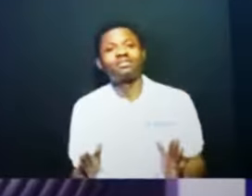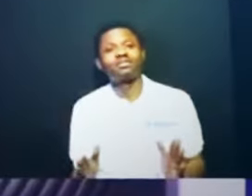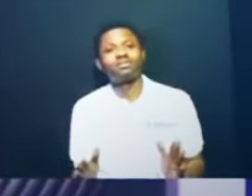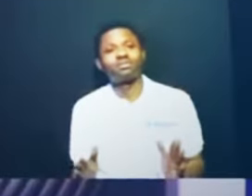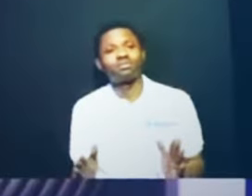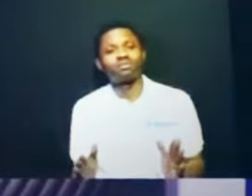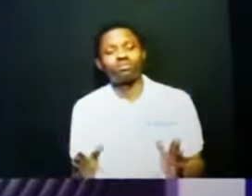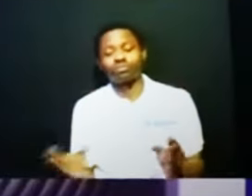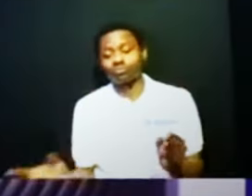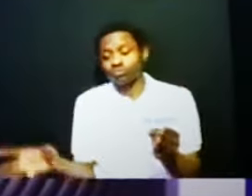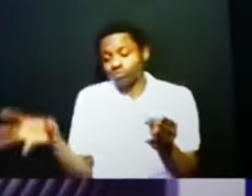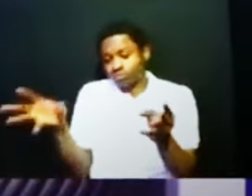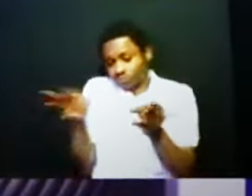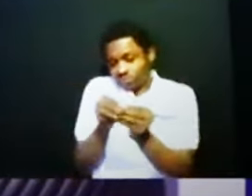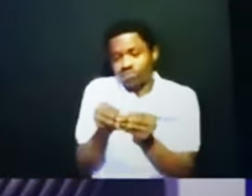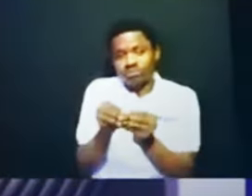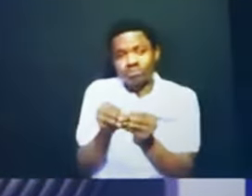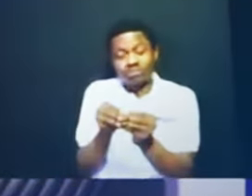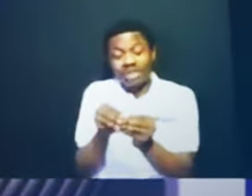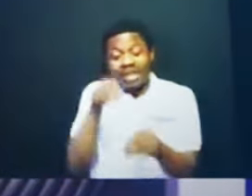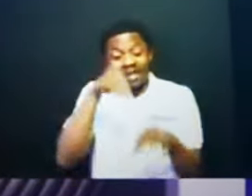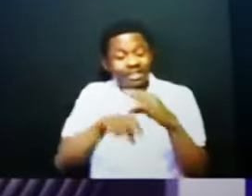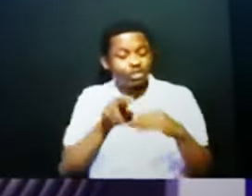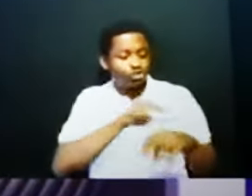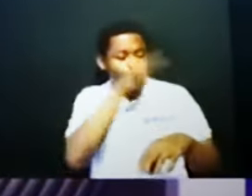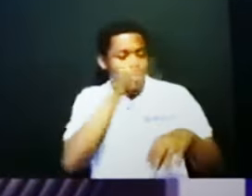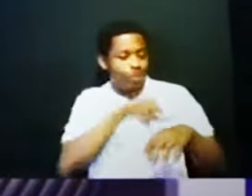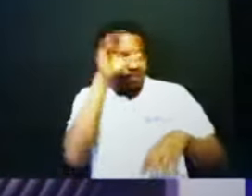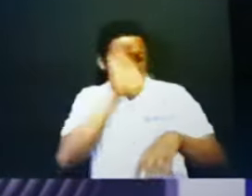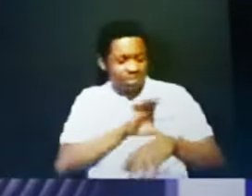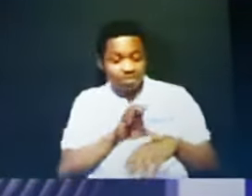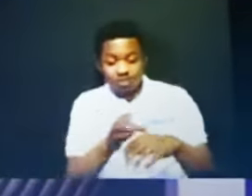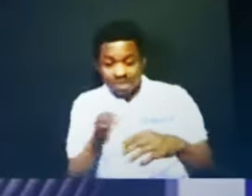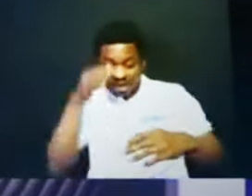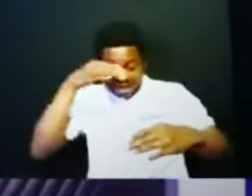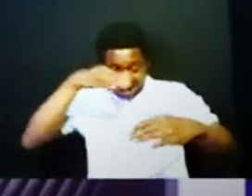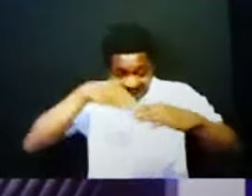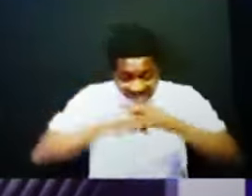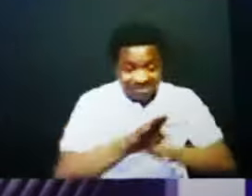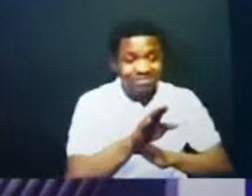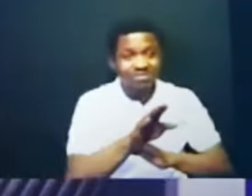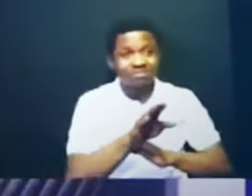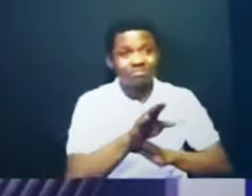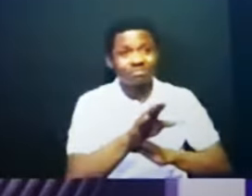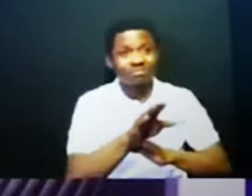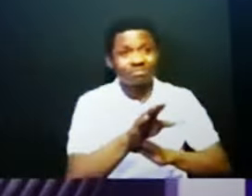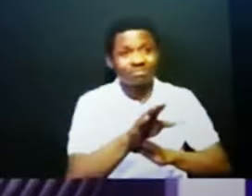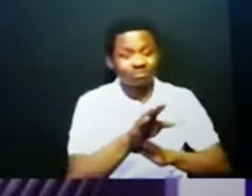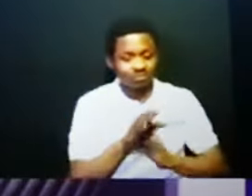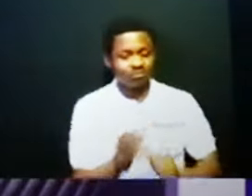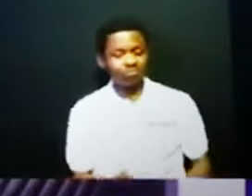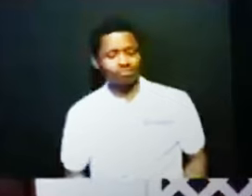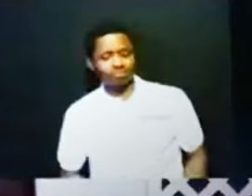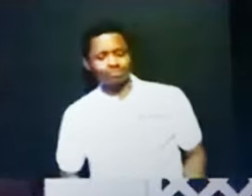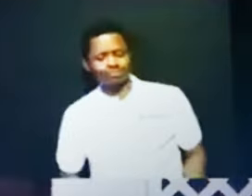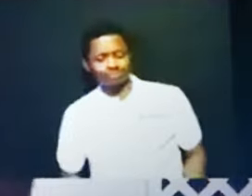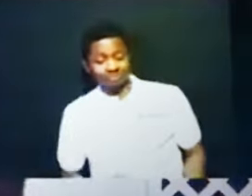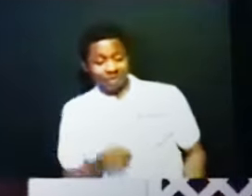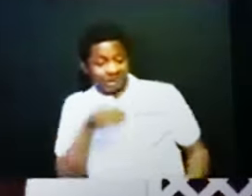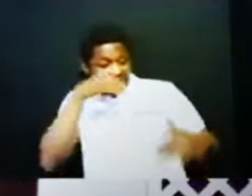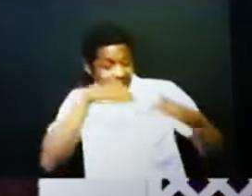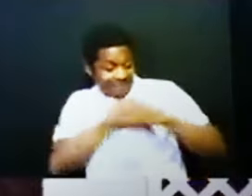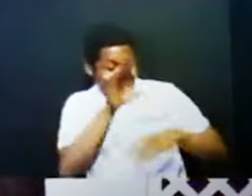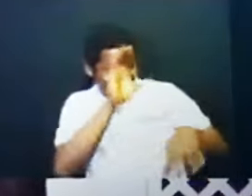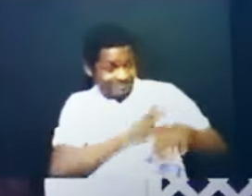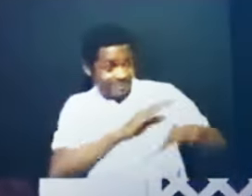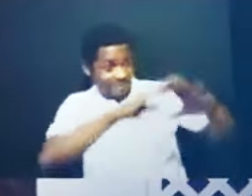servants. So in the normal church, when you enter, those you see there are not all children.